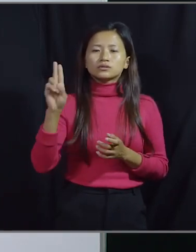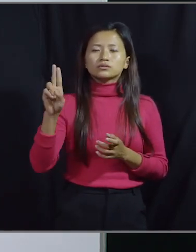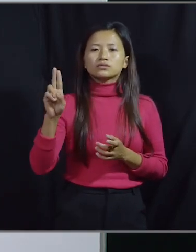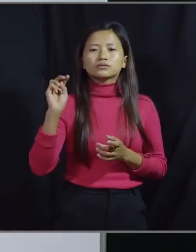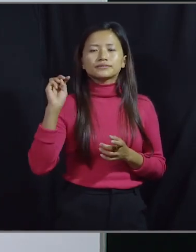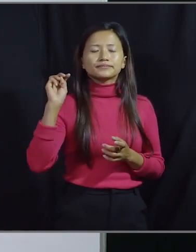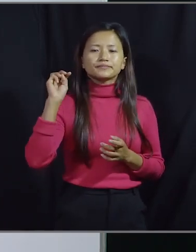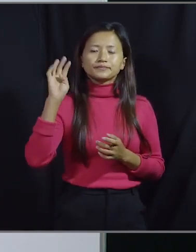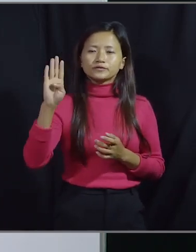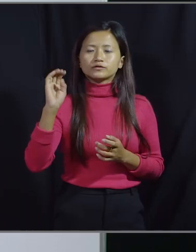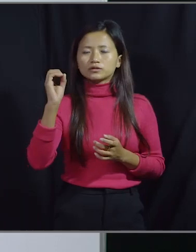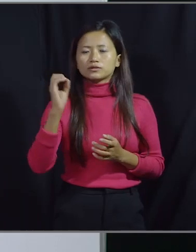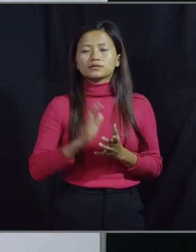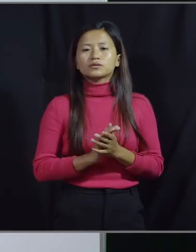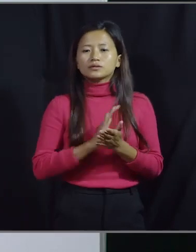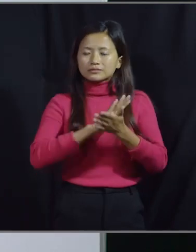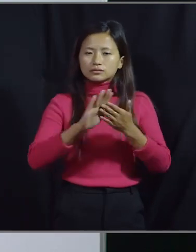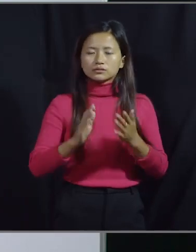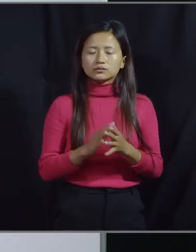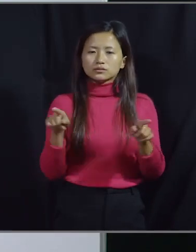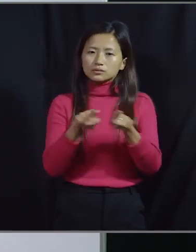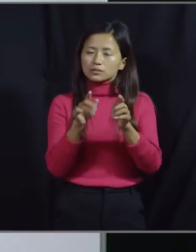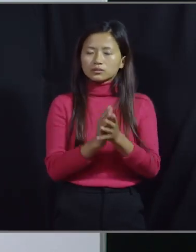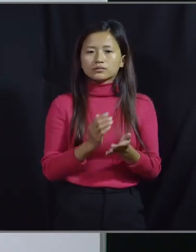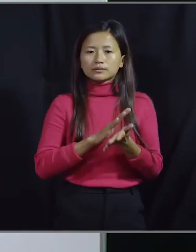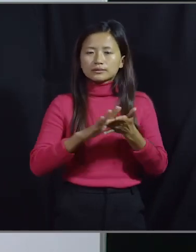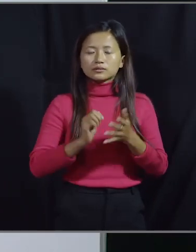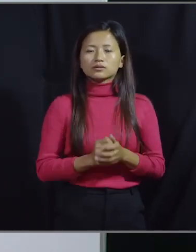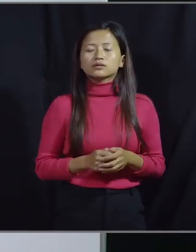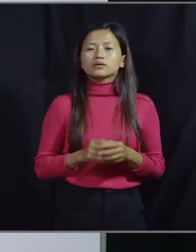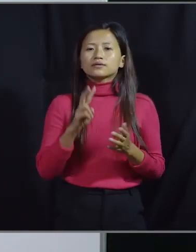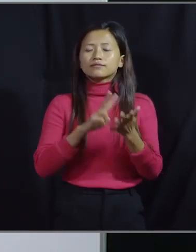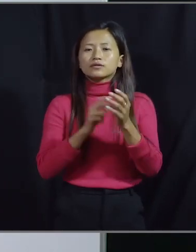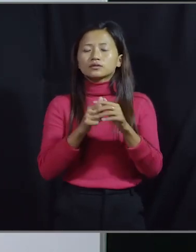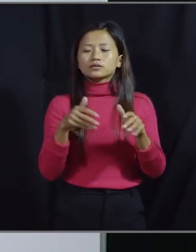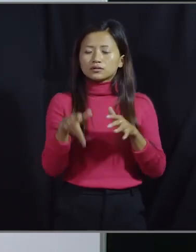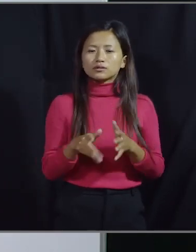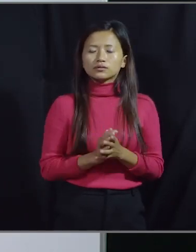240 were not likely to be claimed, unrecorded investment to be valued at